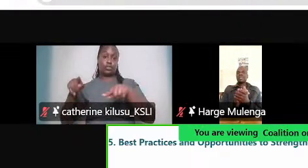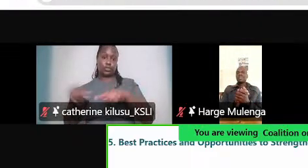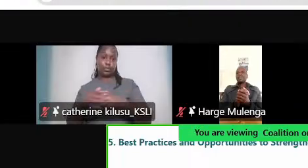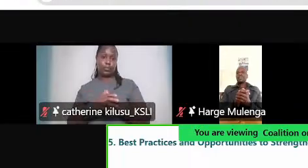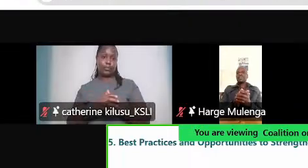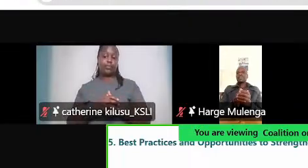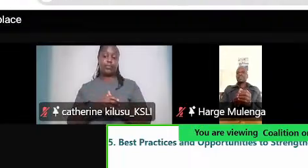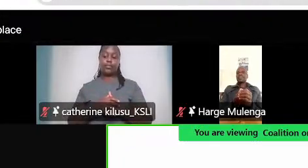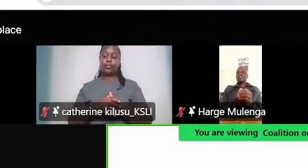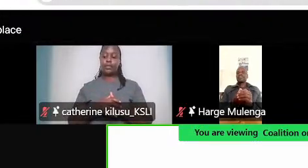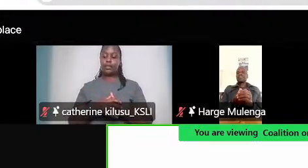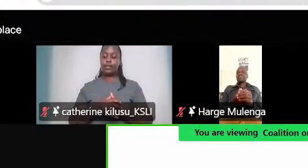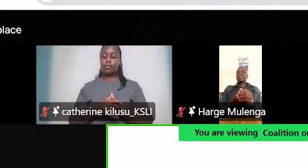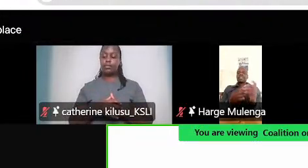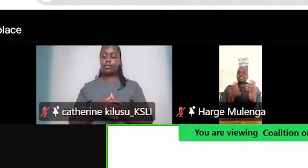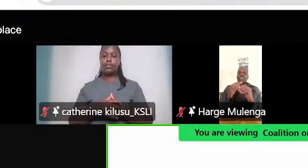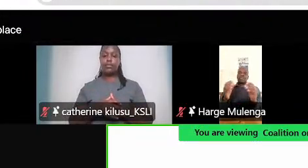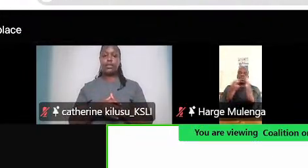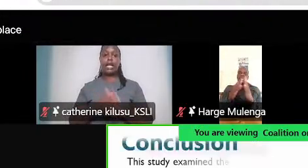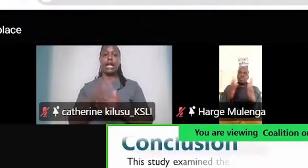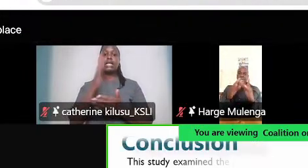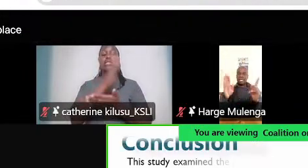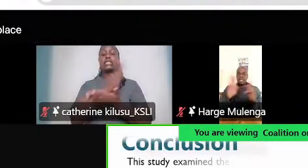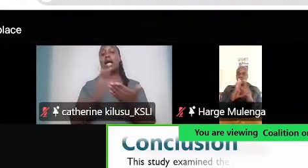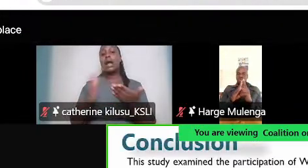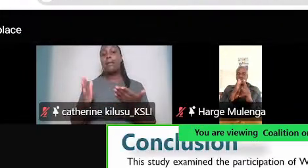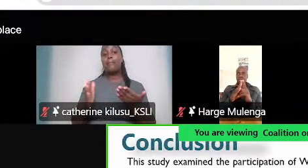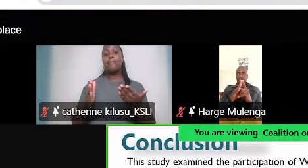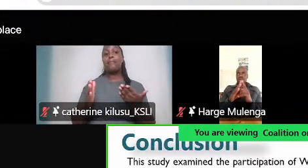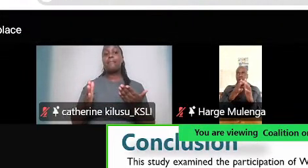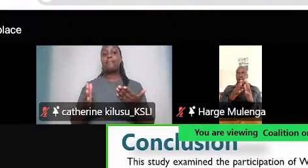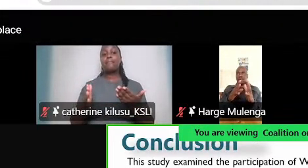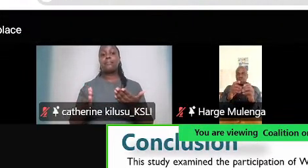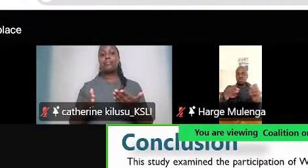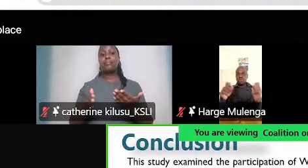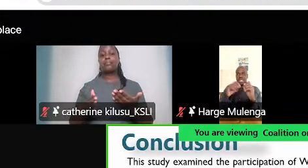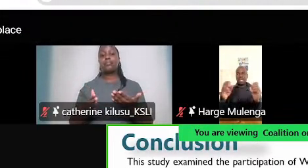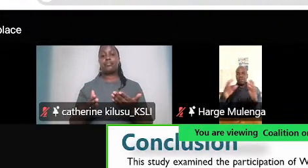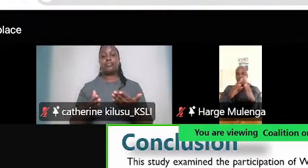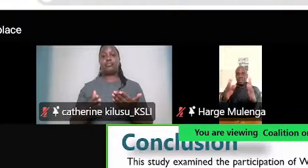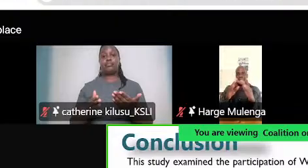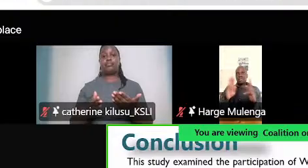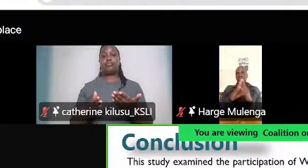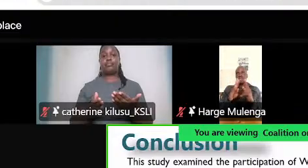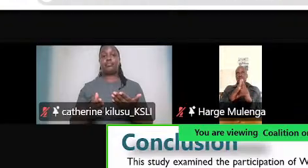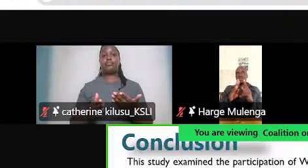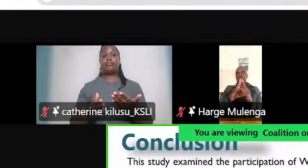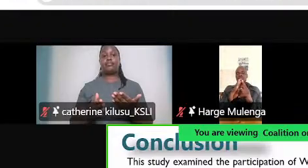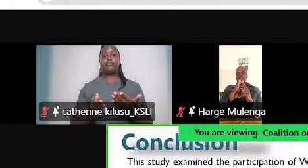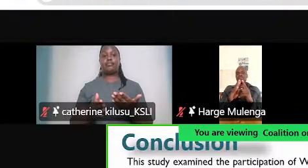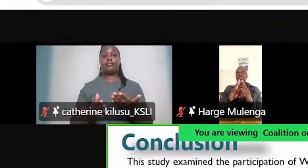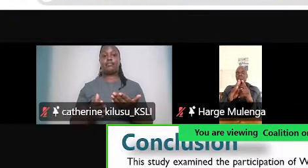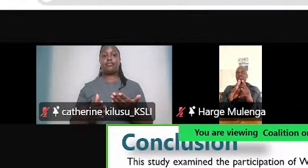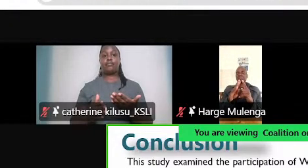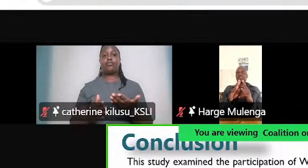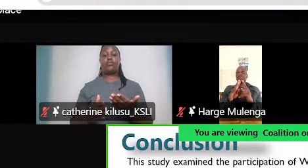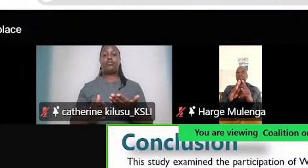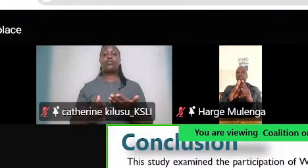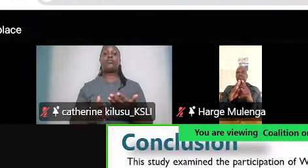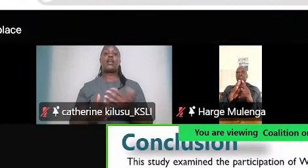engagement. So it differ. There are some that are still considering. That is the last. And in conclusion,